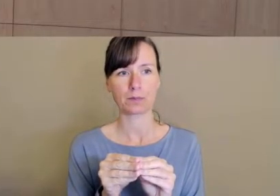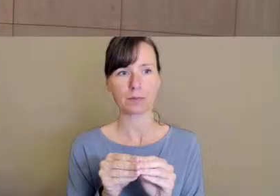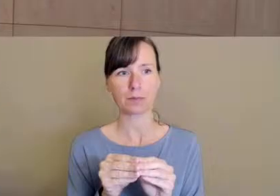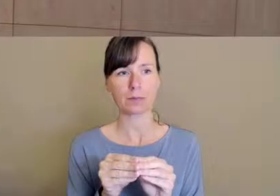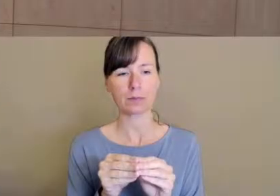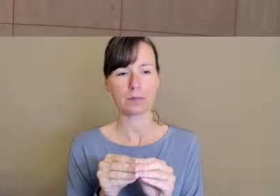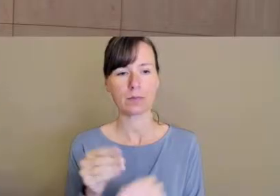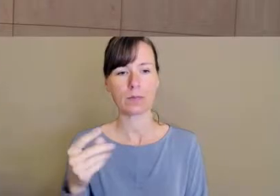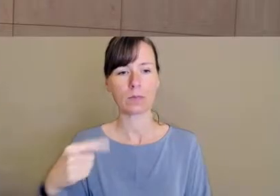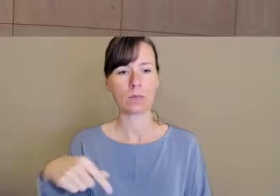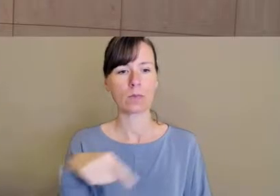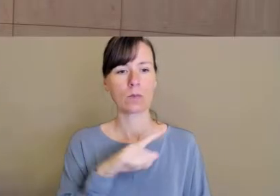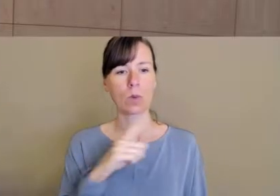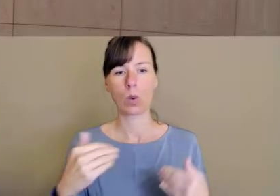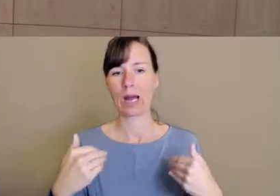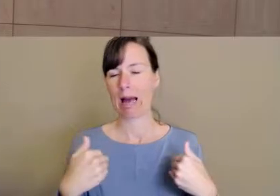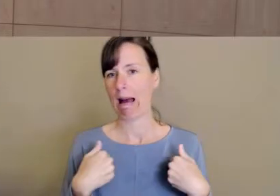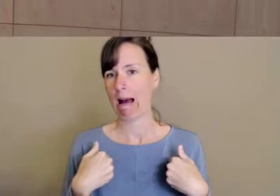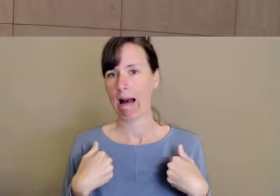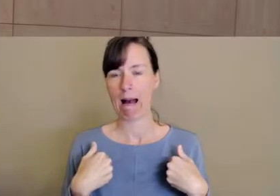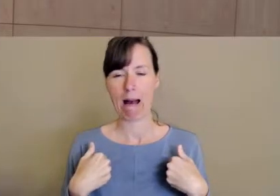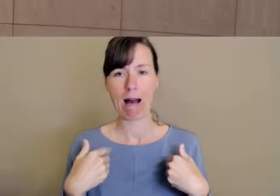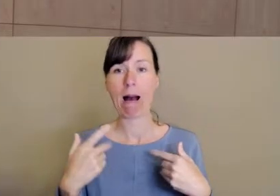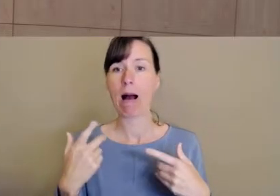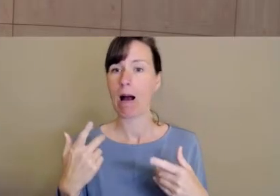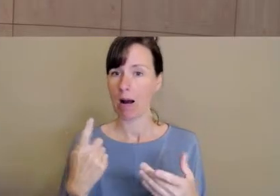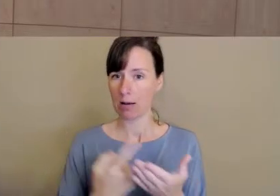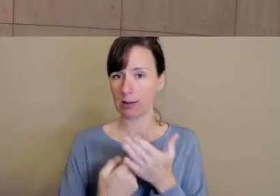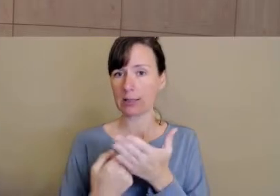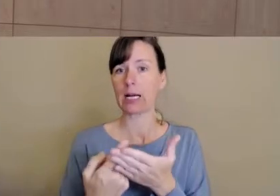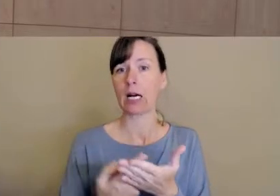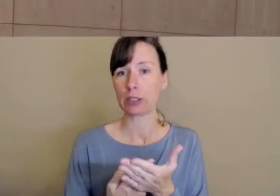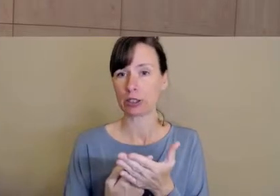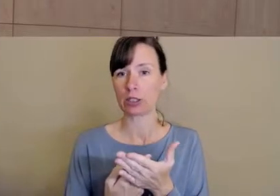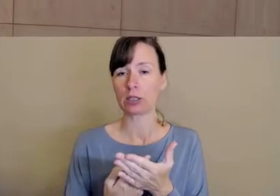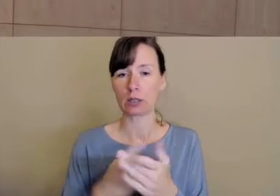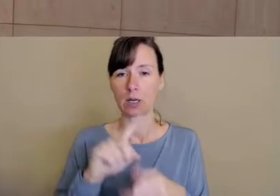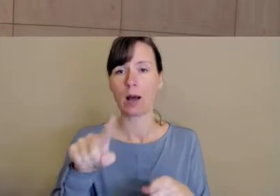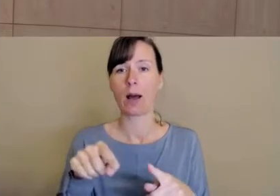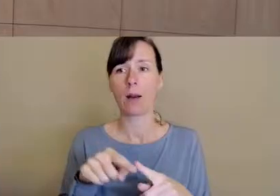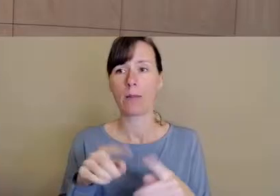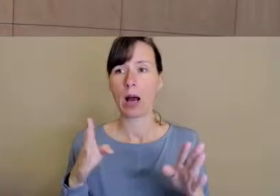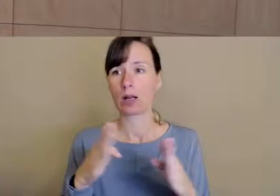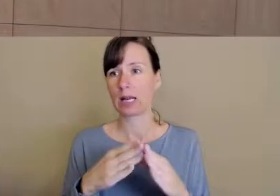fulsome discussion about town support for